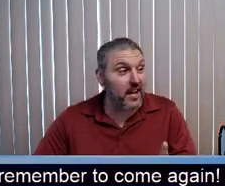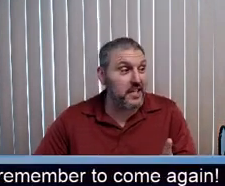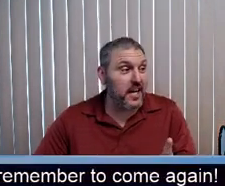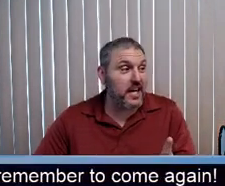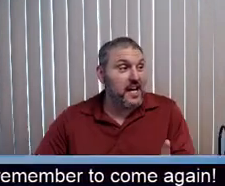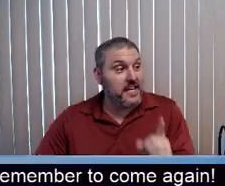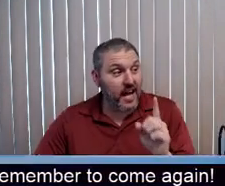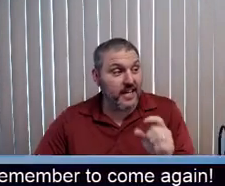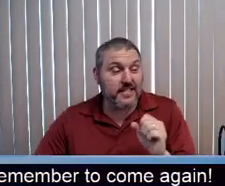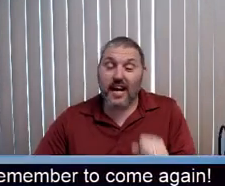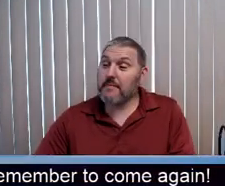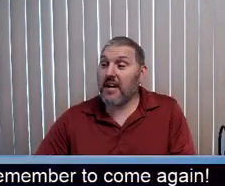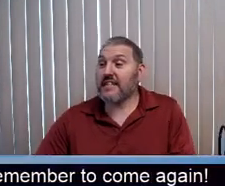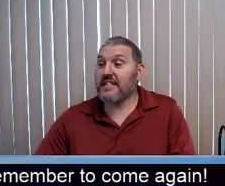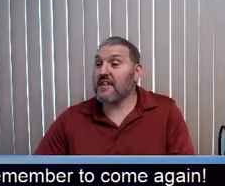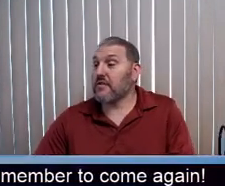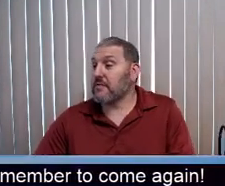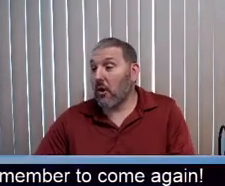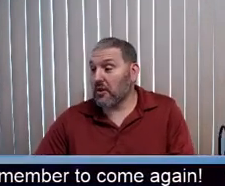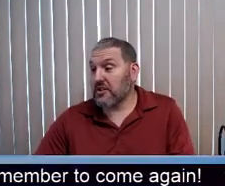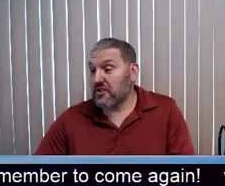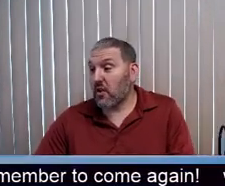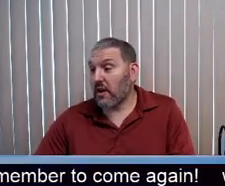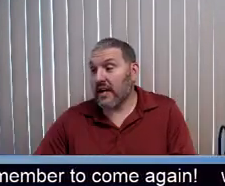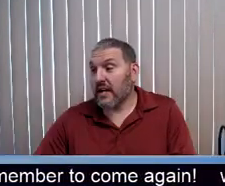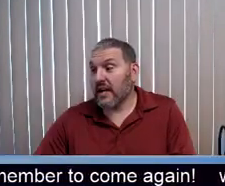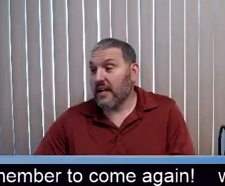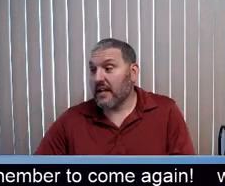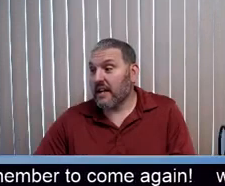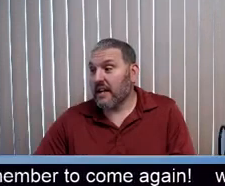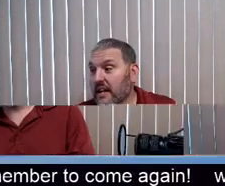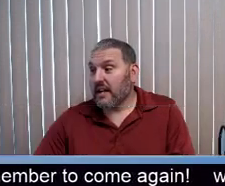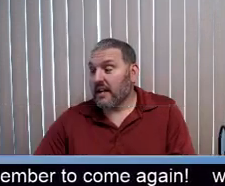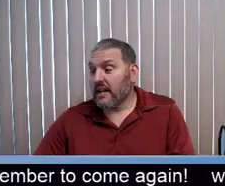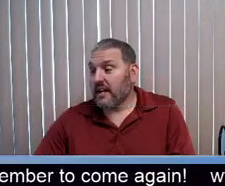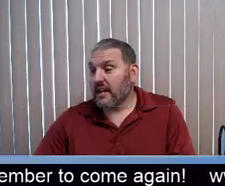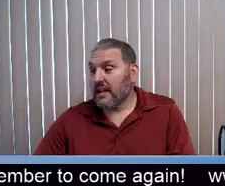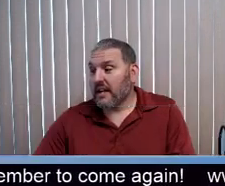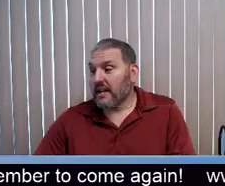Because I'm telling you, 9 times out of 10, there's more to the story.